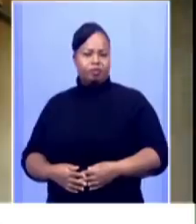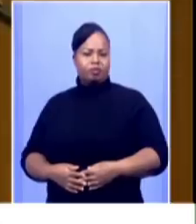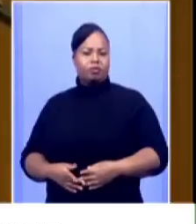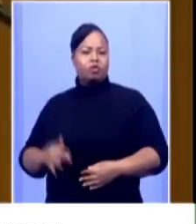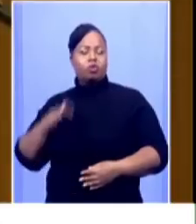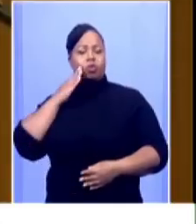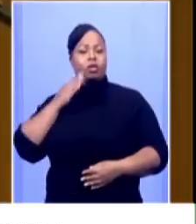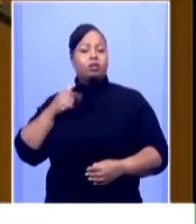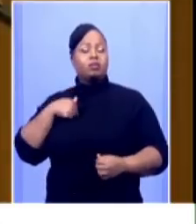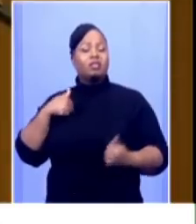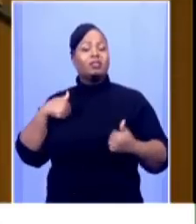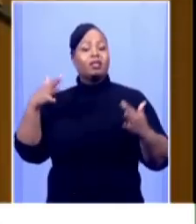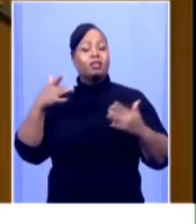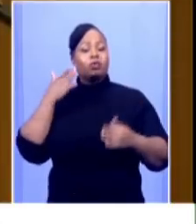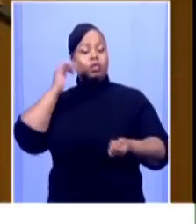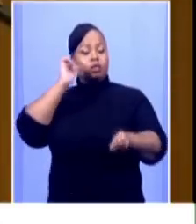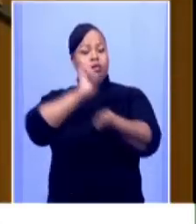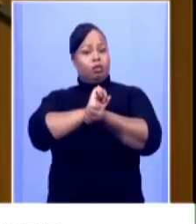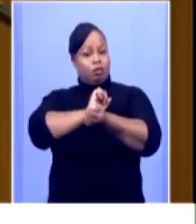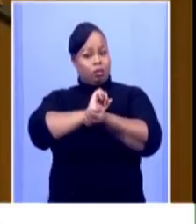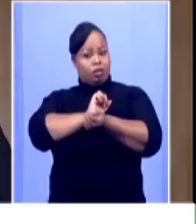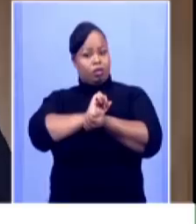when I was arrested,